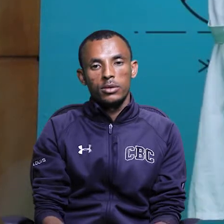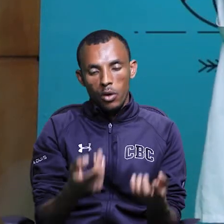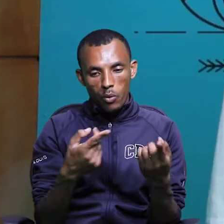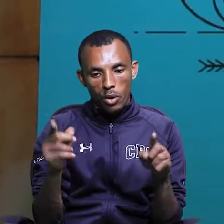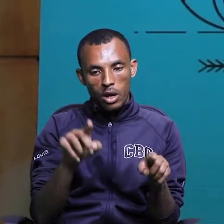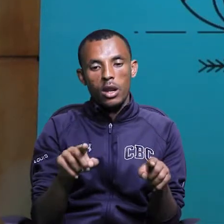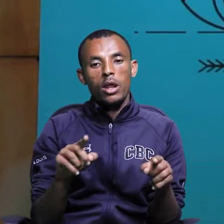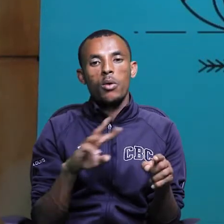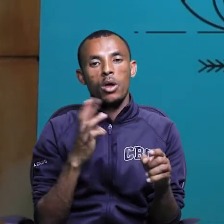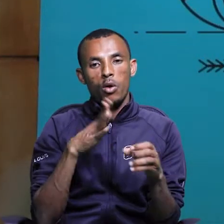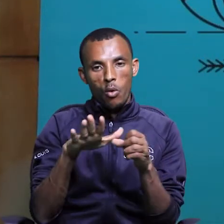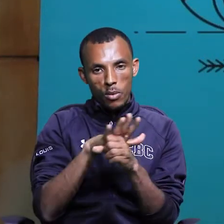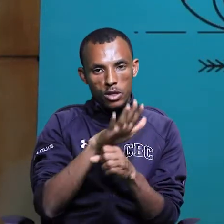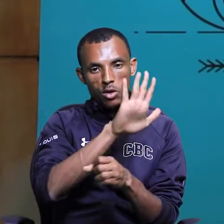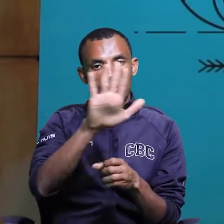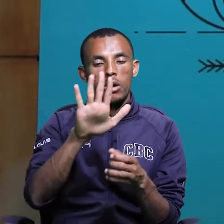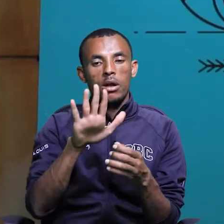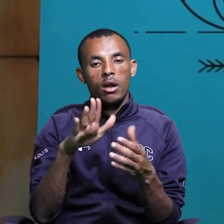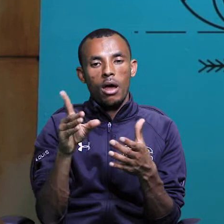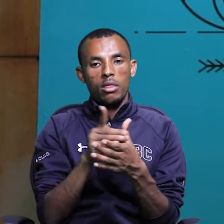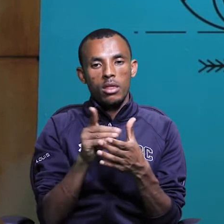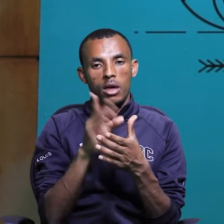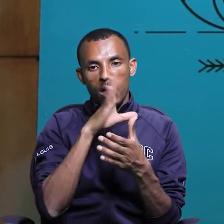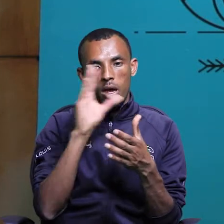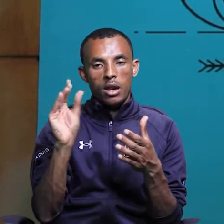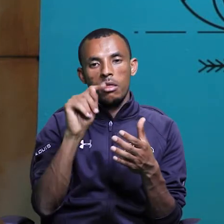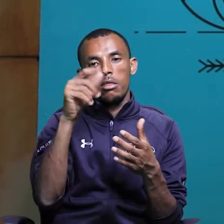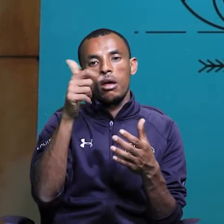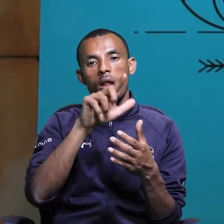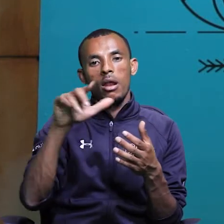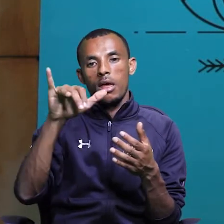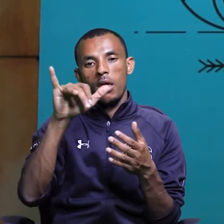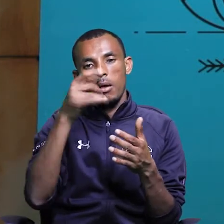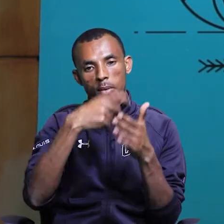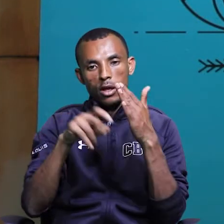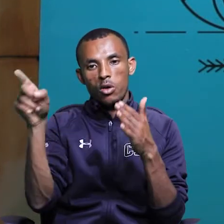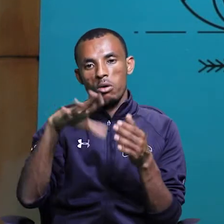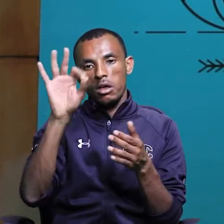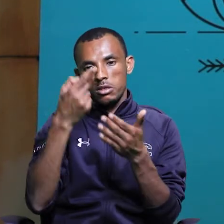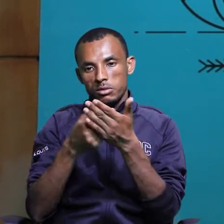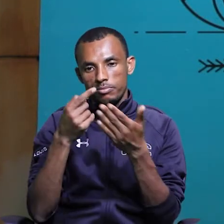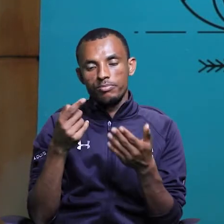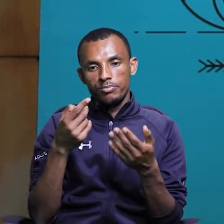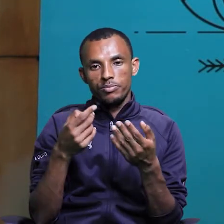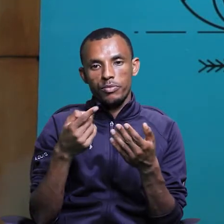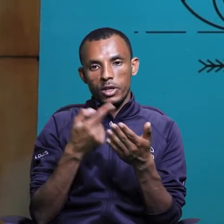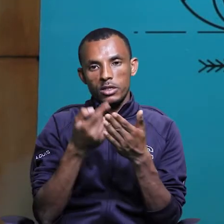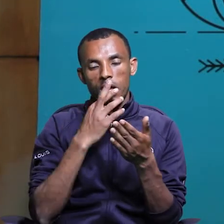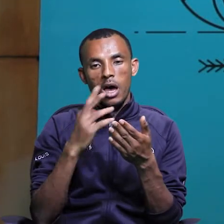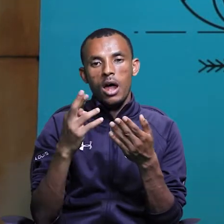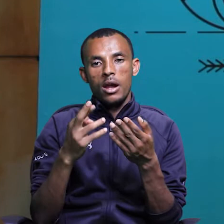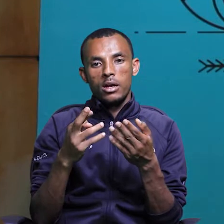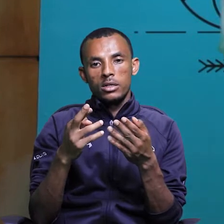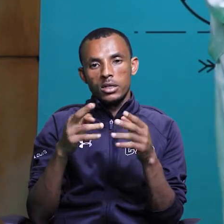When you complete your data and the tally mark, you will get this one. These are the strokes which shows